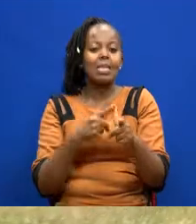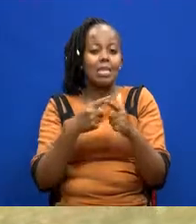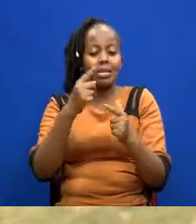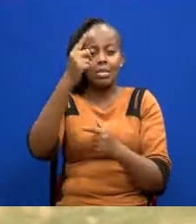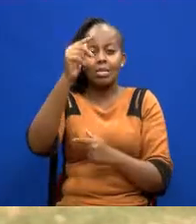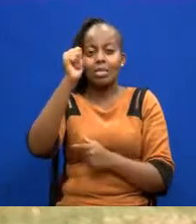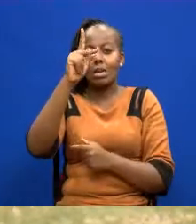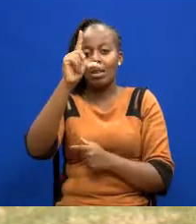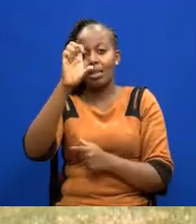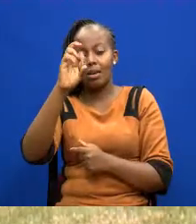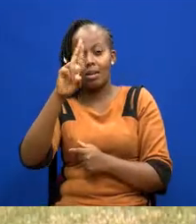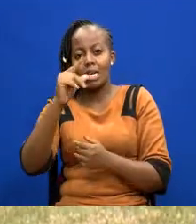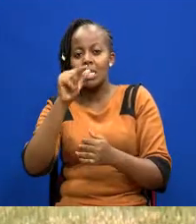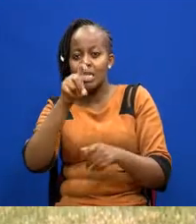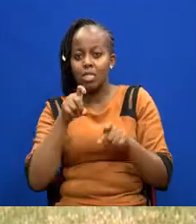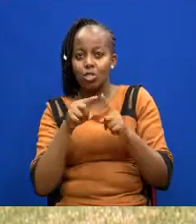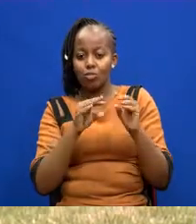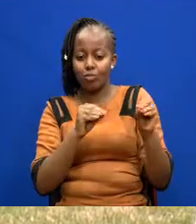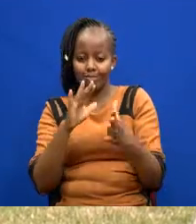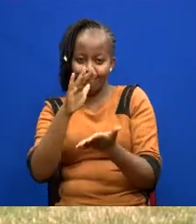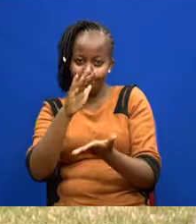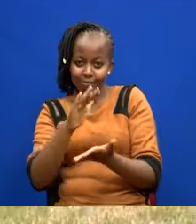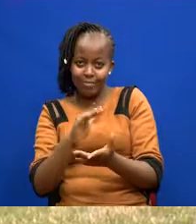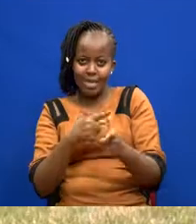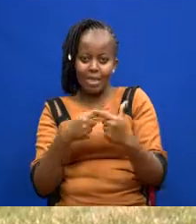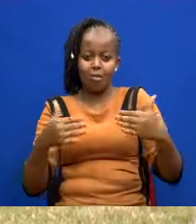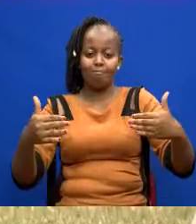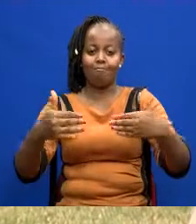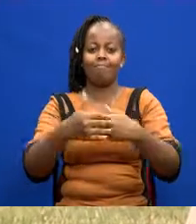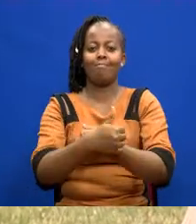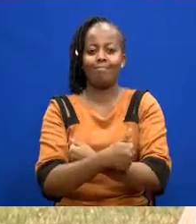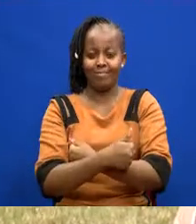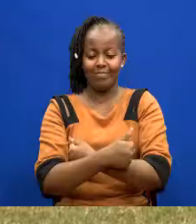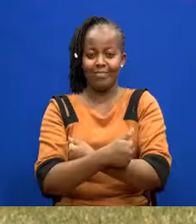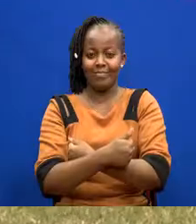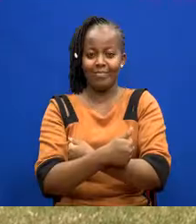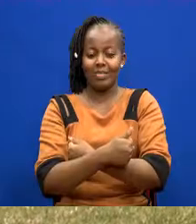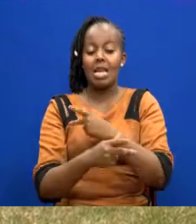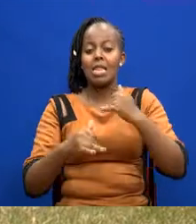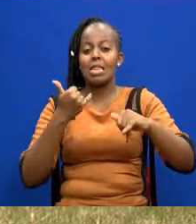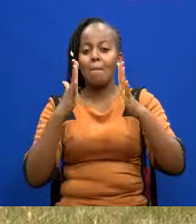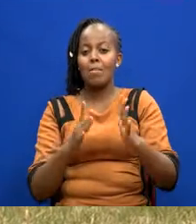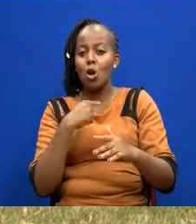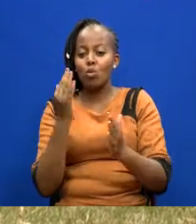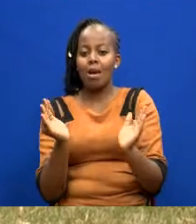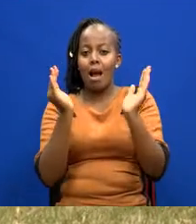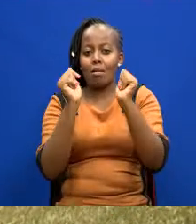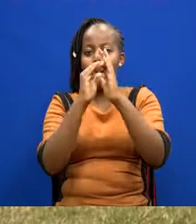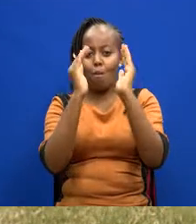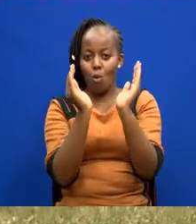The tackler needs to go in low, wrap his or her hand around the player who's carrying the